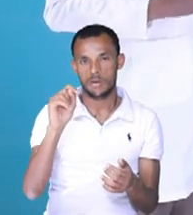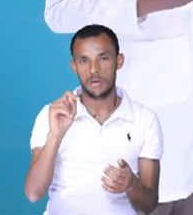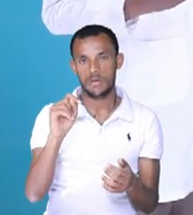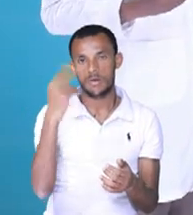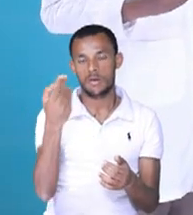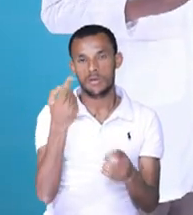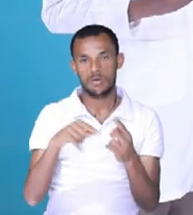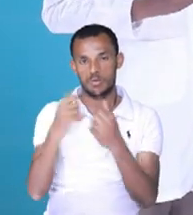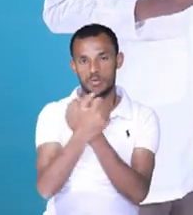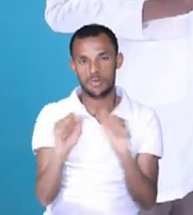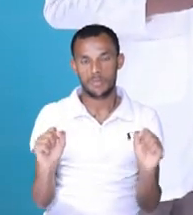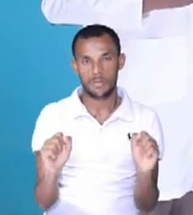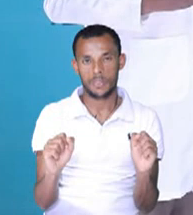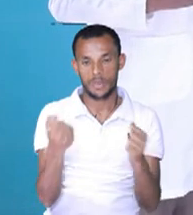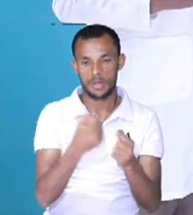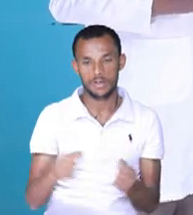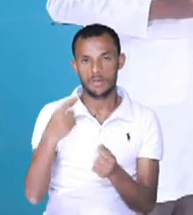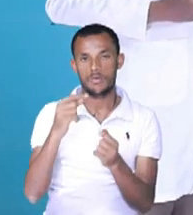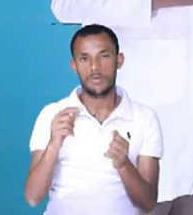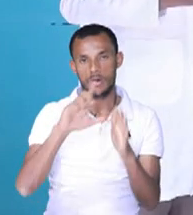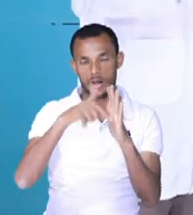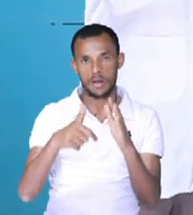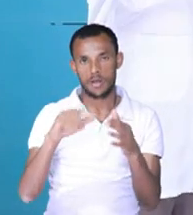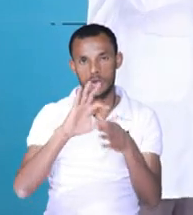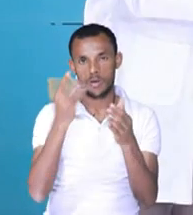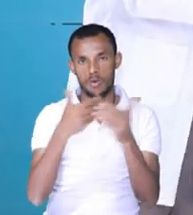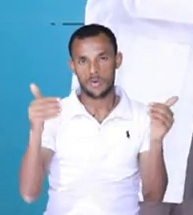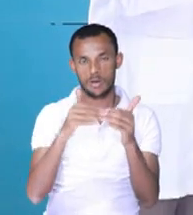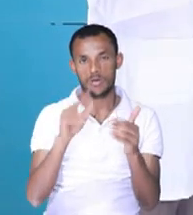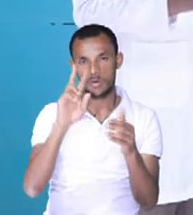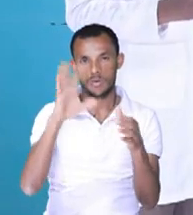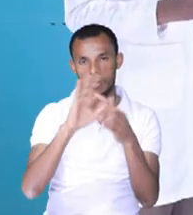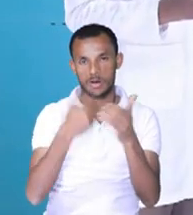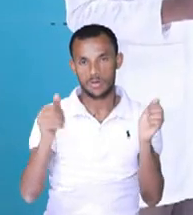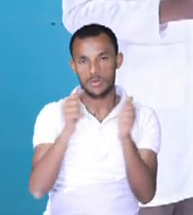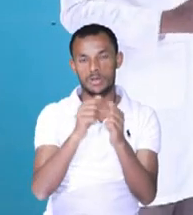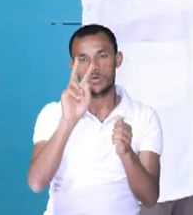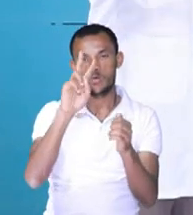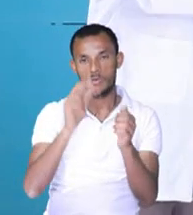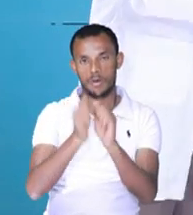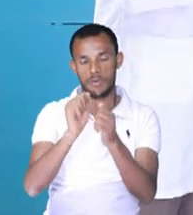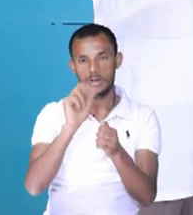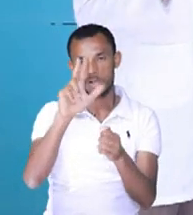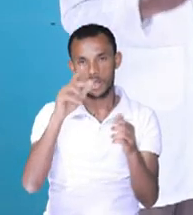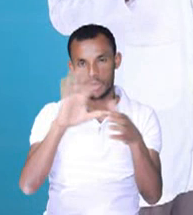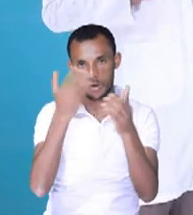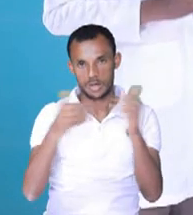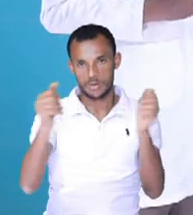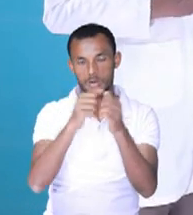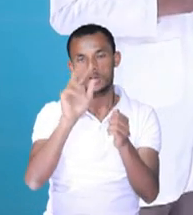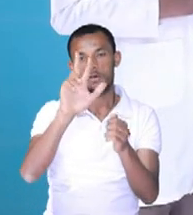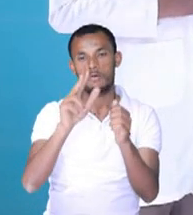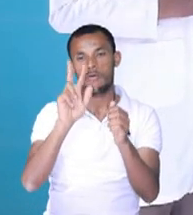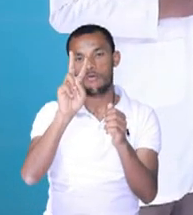applicable to solve systems of linear equations, especially 2 equations with 2 variables or 3 equations with 3